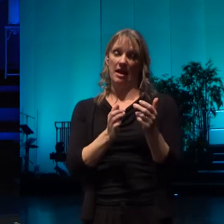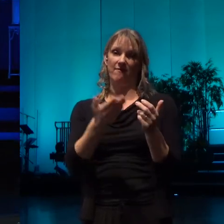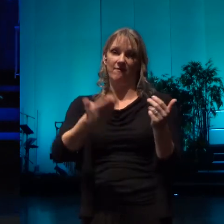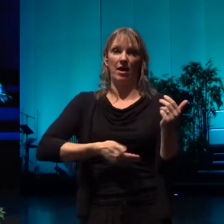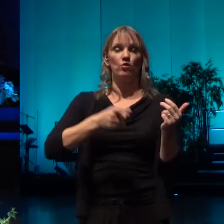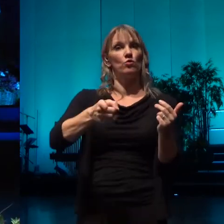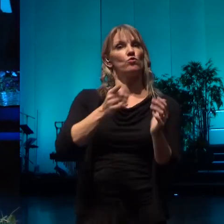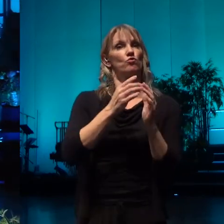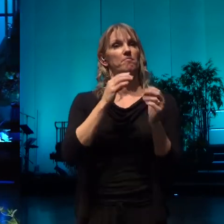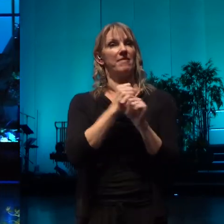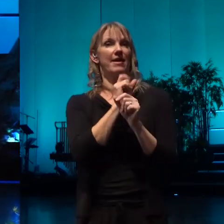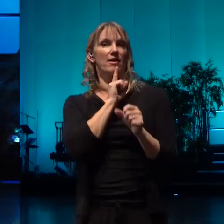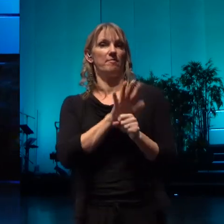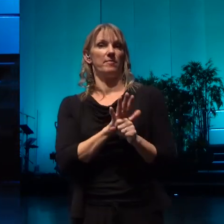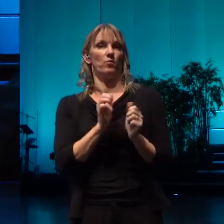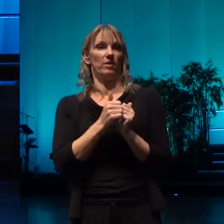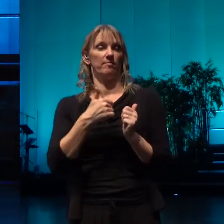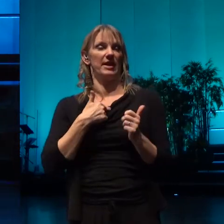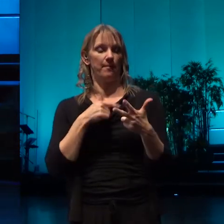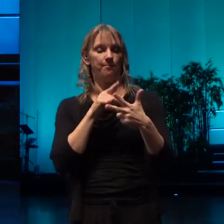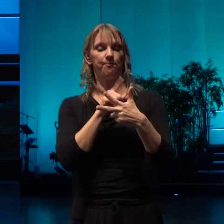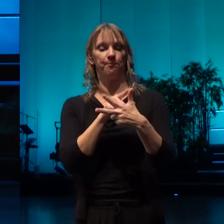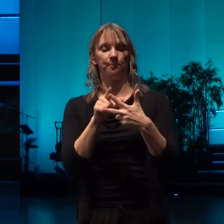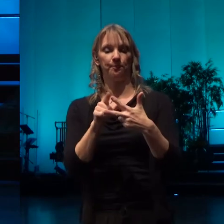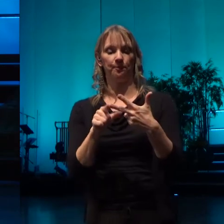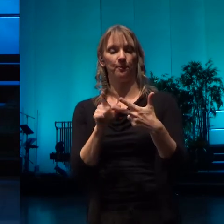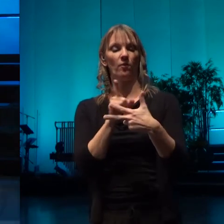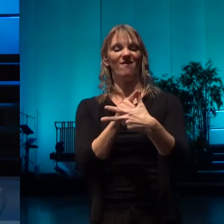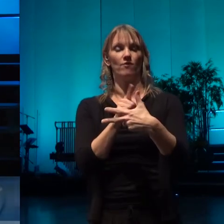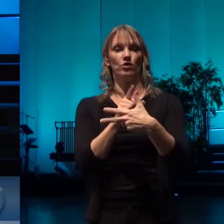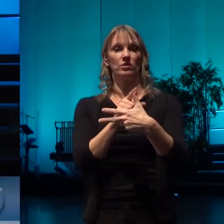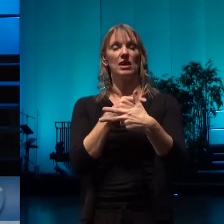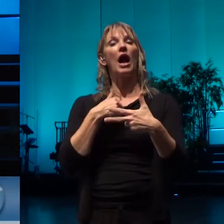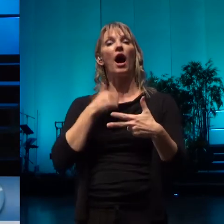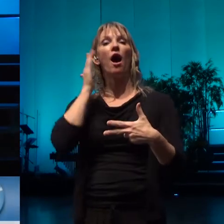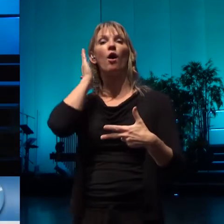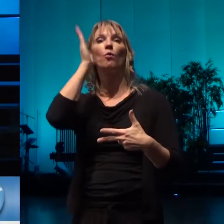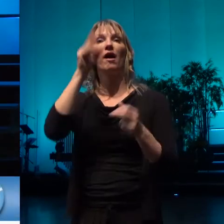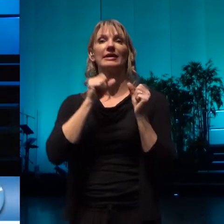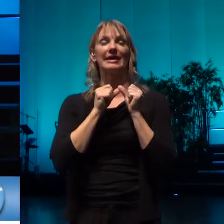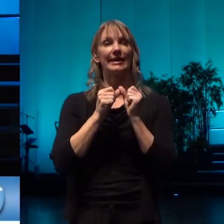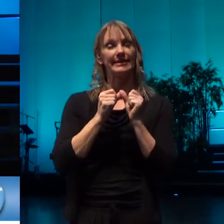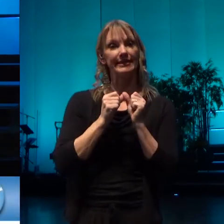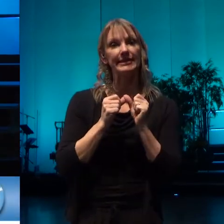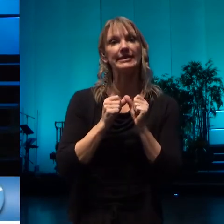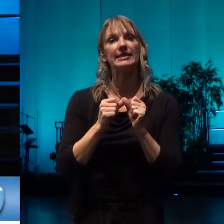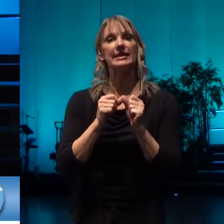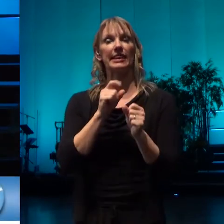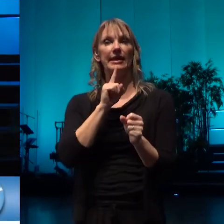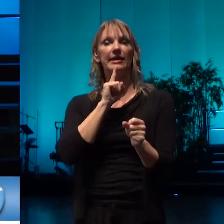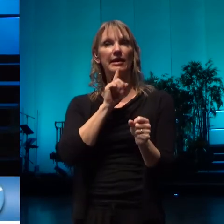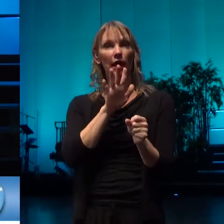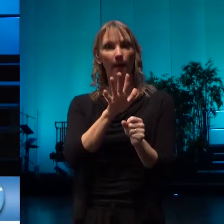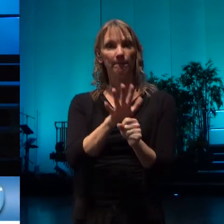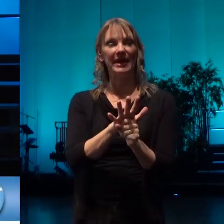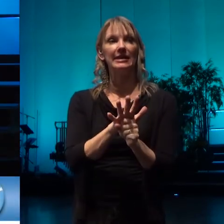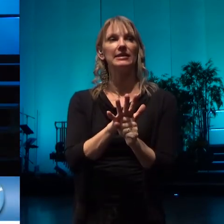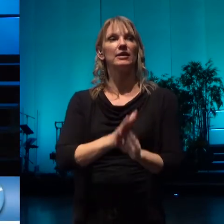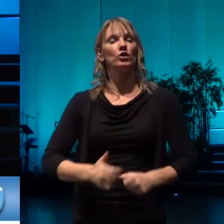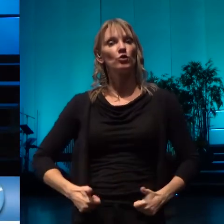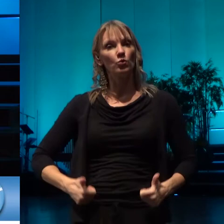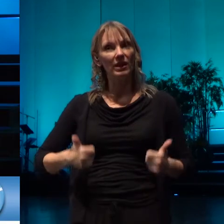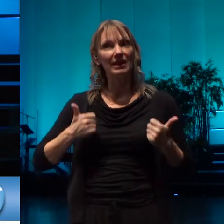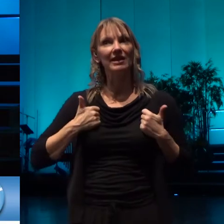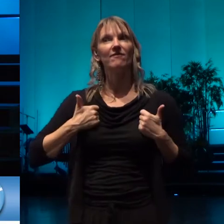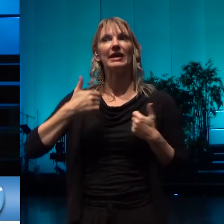me. And the first is I will consistently commit to living